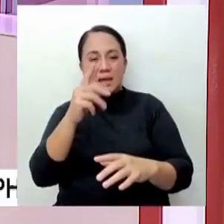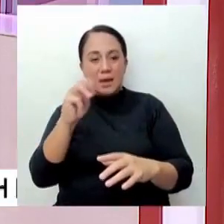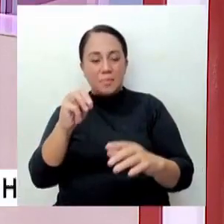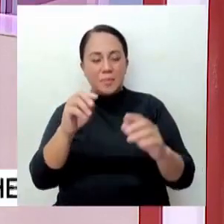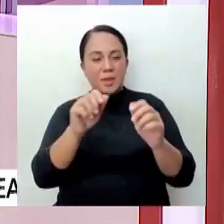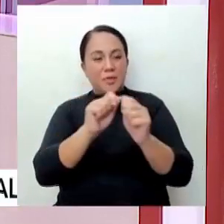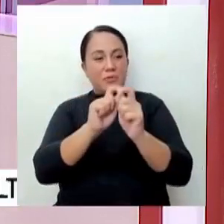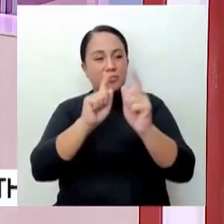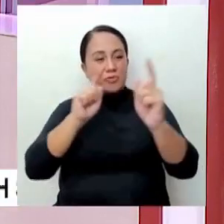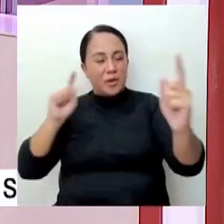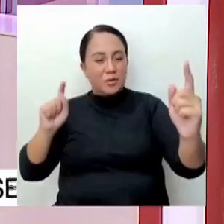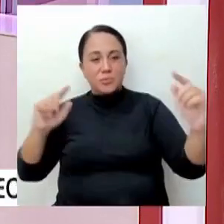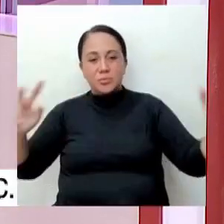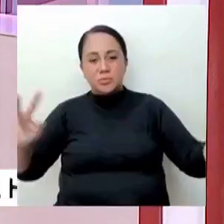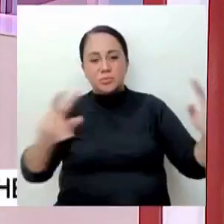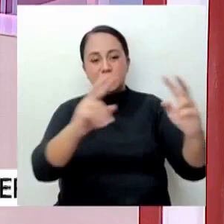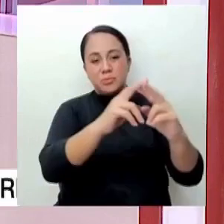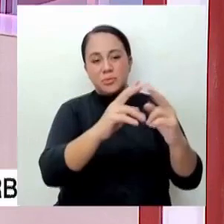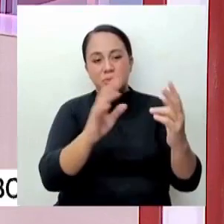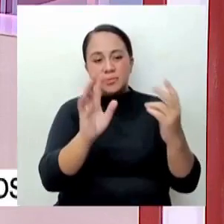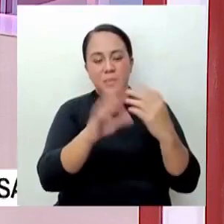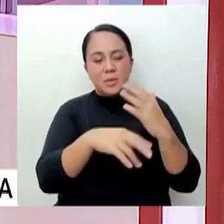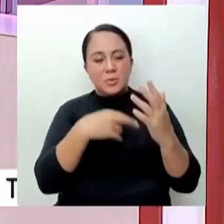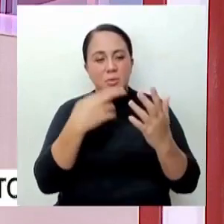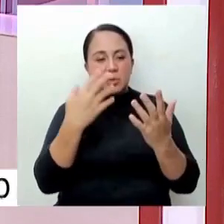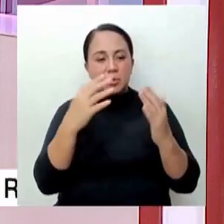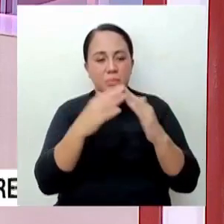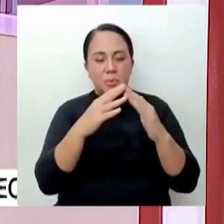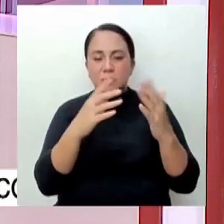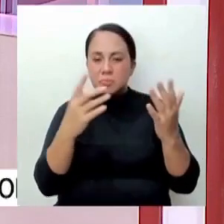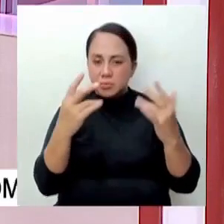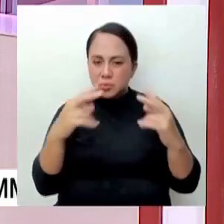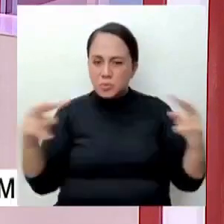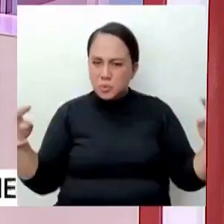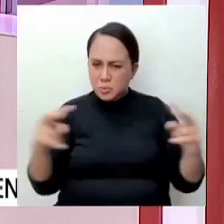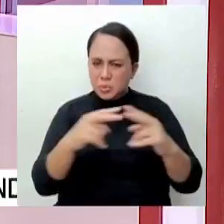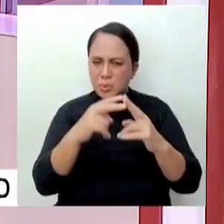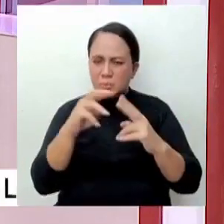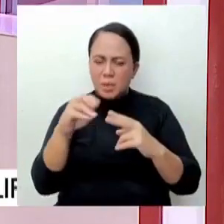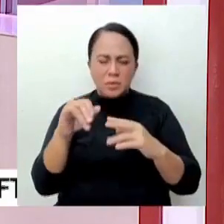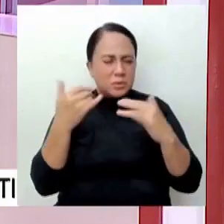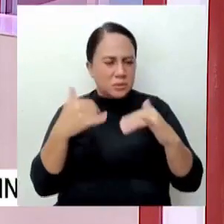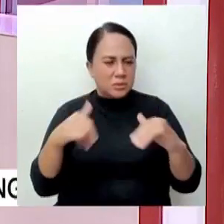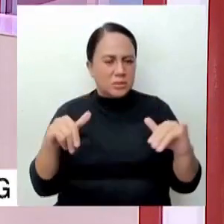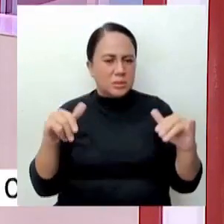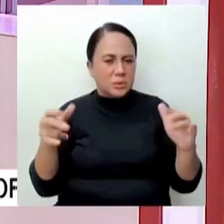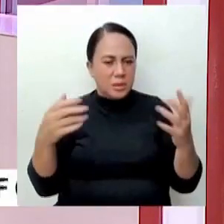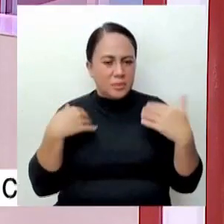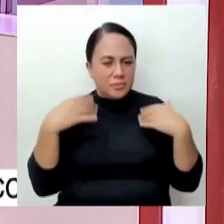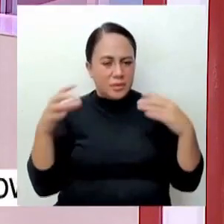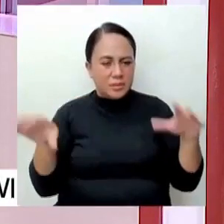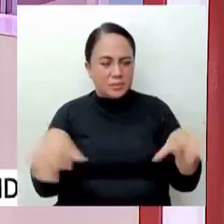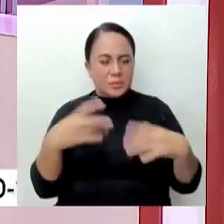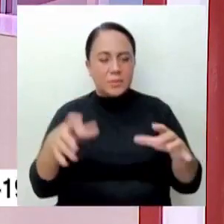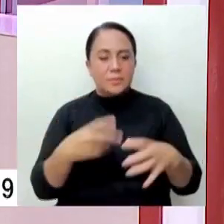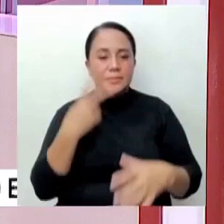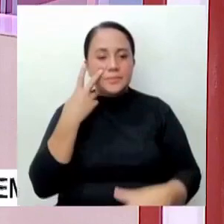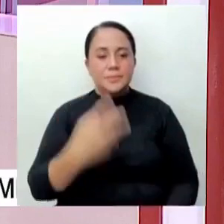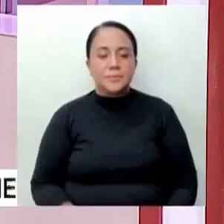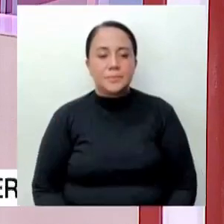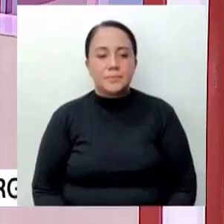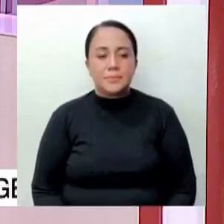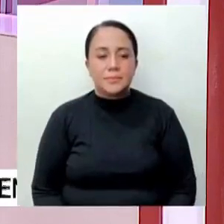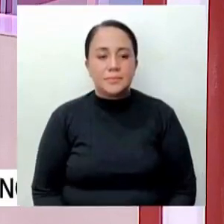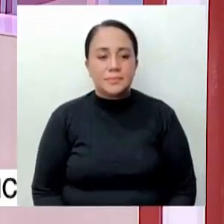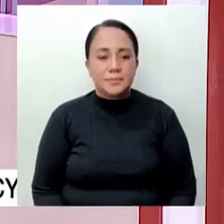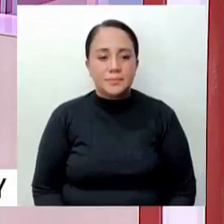to their homes. This despite the Mayon Volcano's increased activity. Our very own Jose Carretero now joins us with that story.